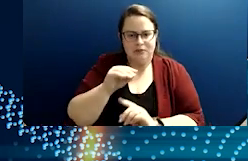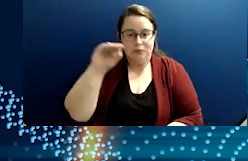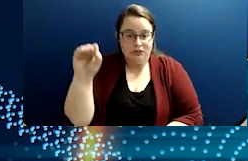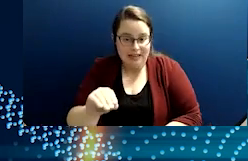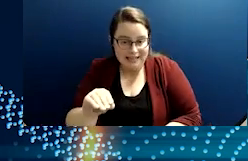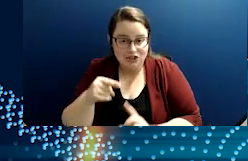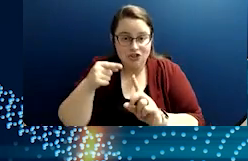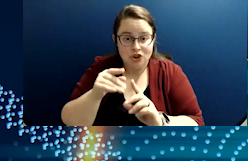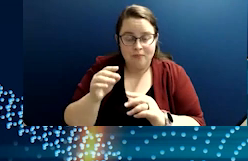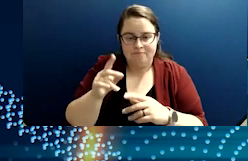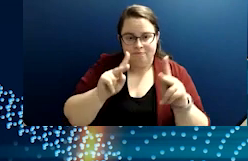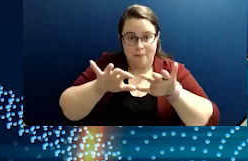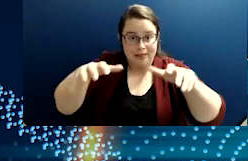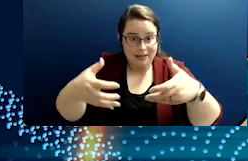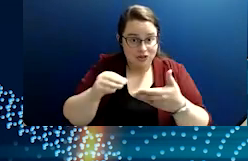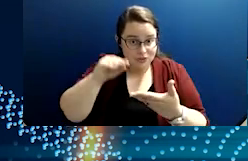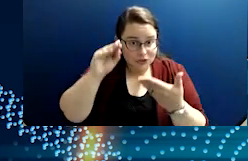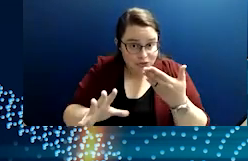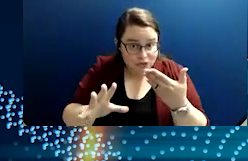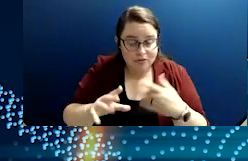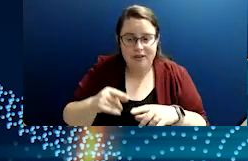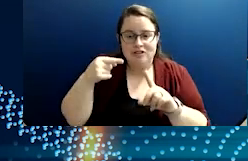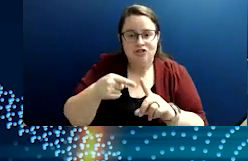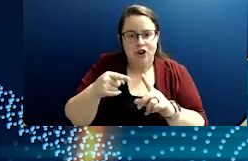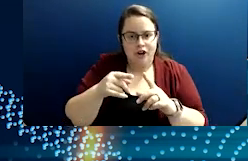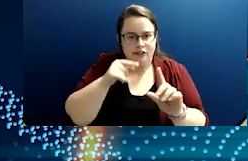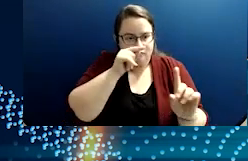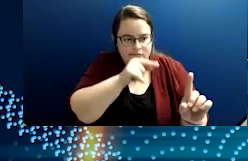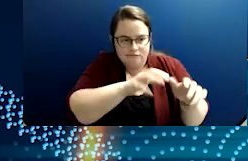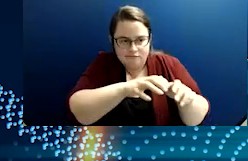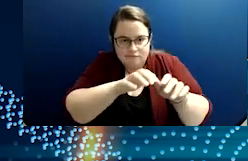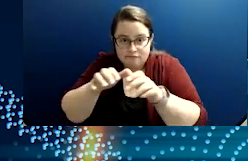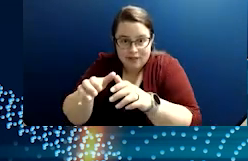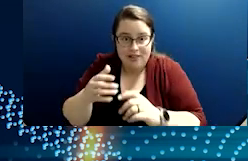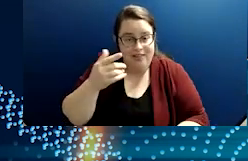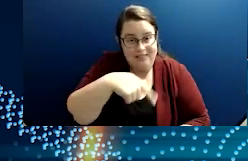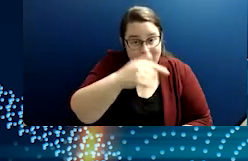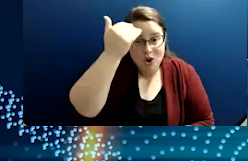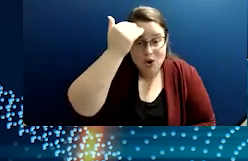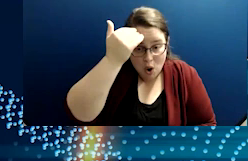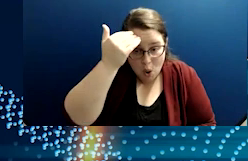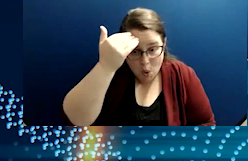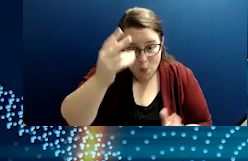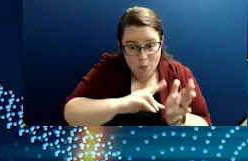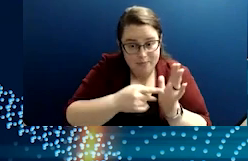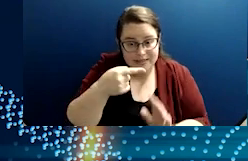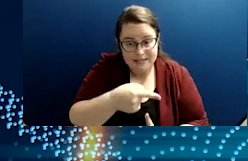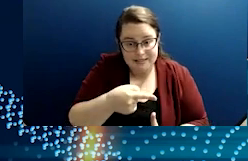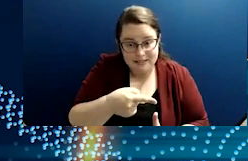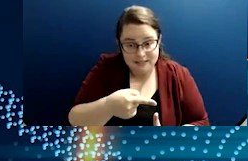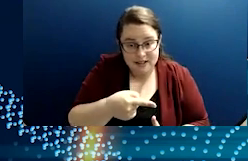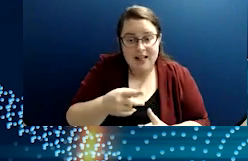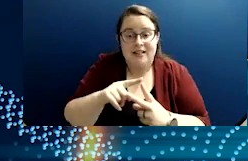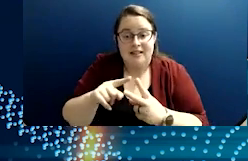population of students and a certain demographic who knows what this is, who uses this to